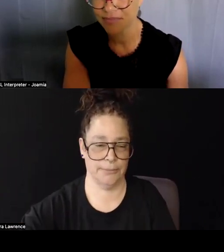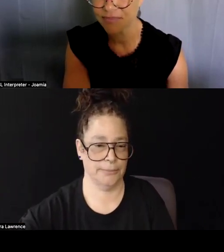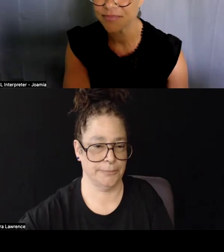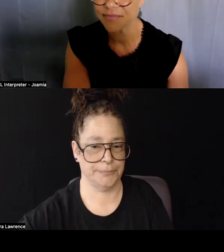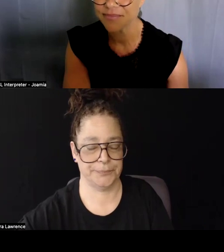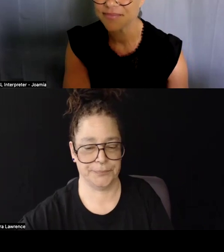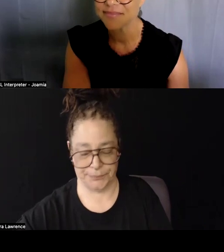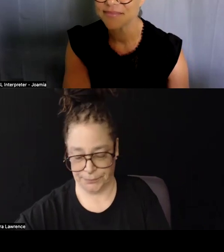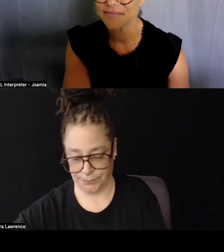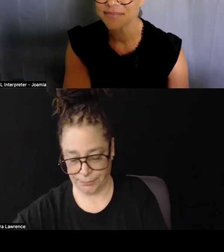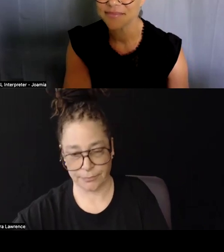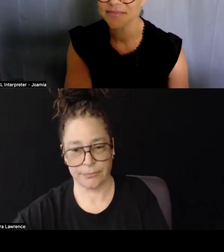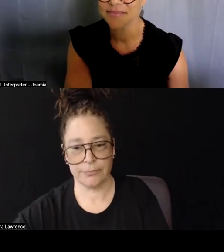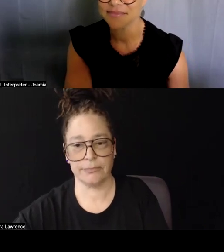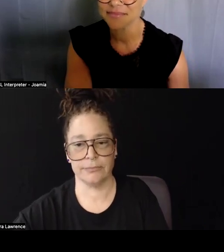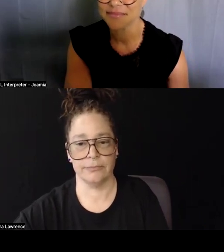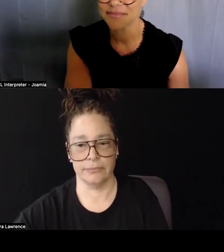whiteness.